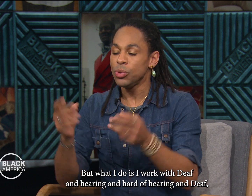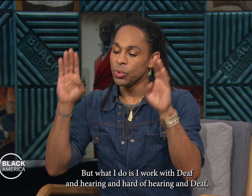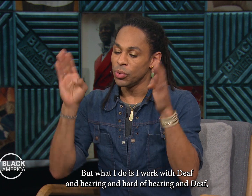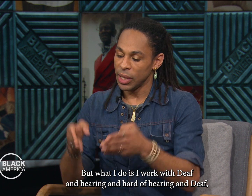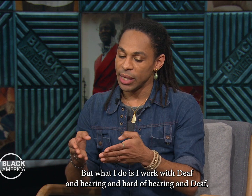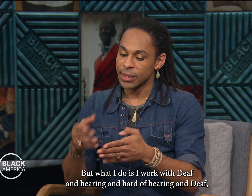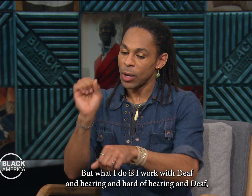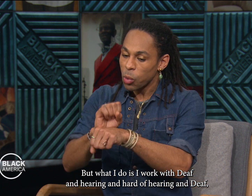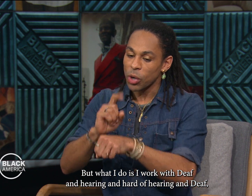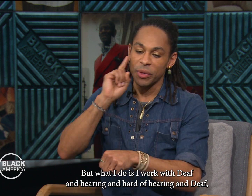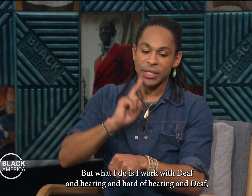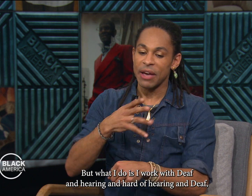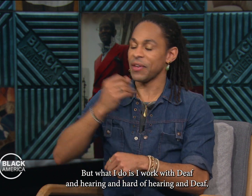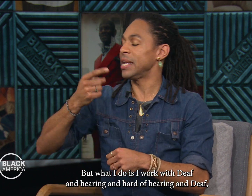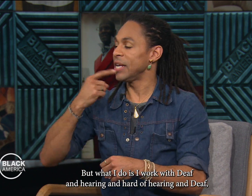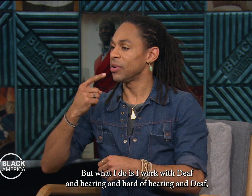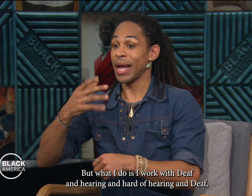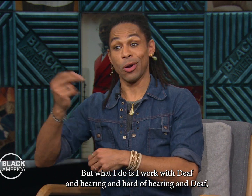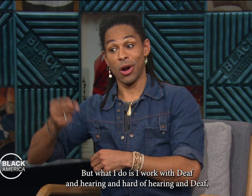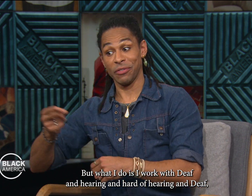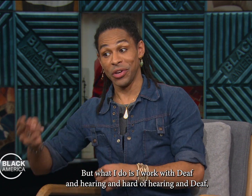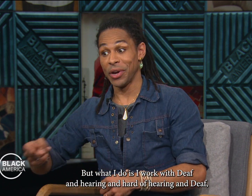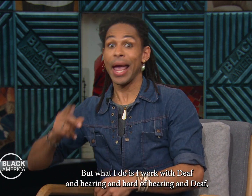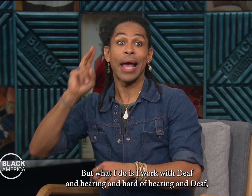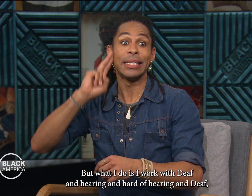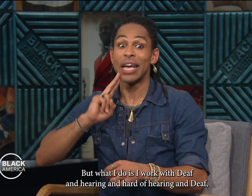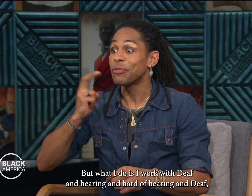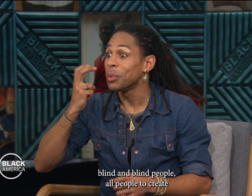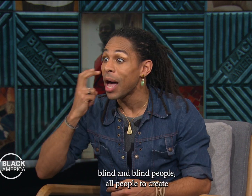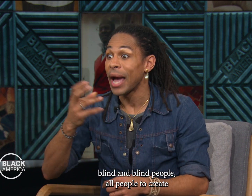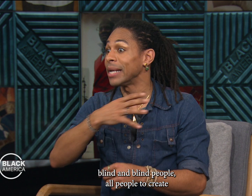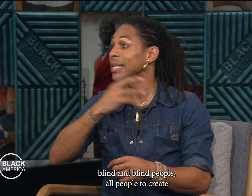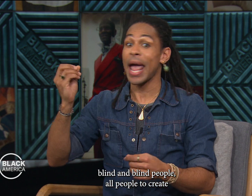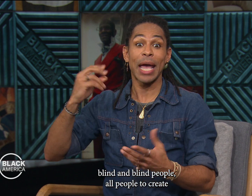I do is I work with deaf and hearing and hard of hearing